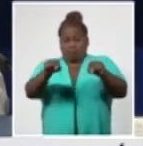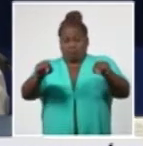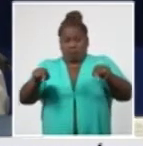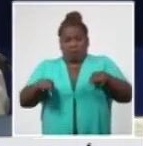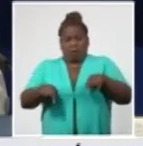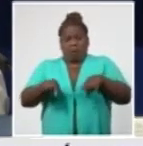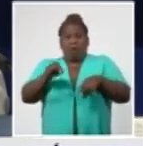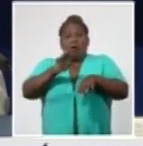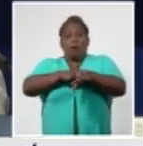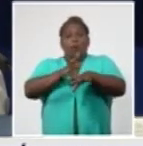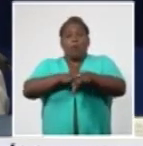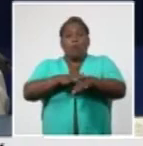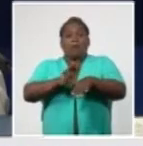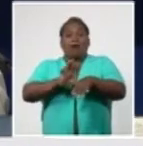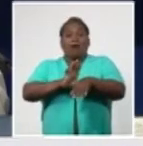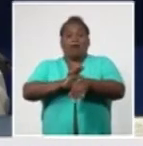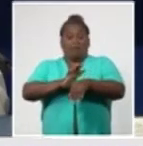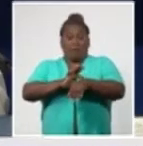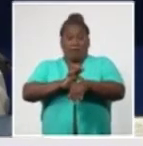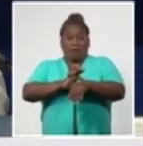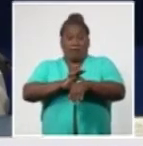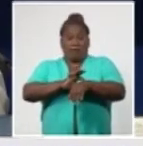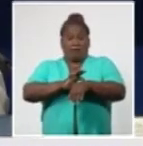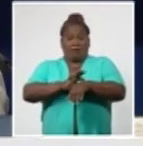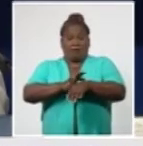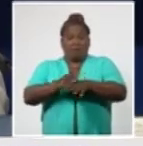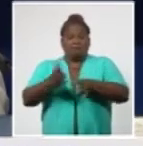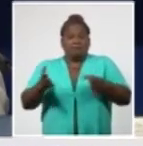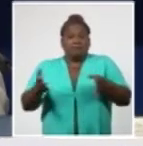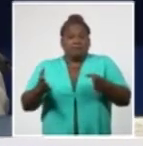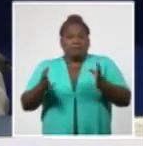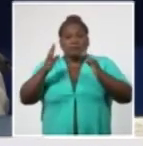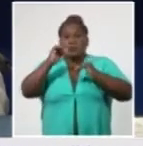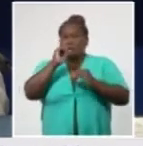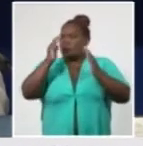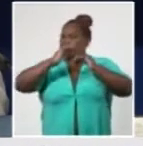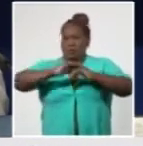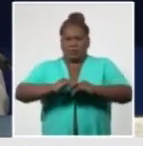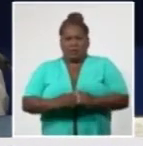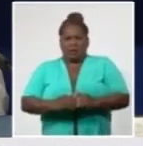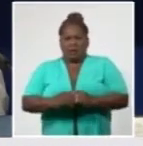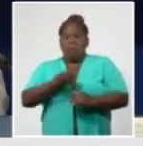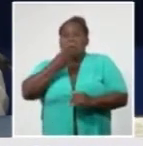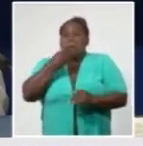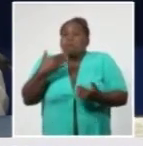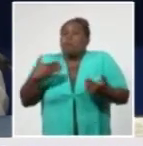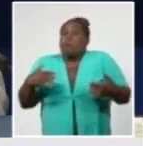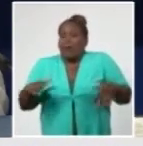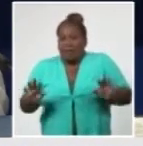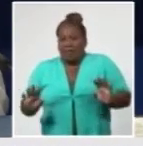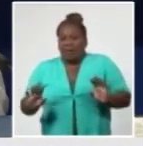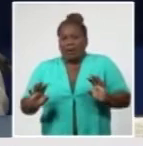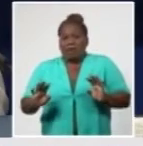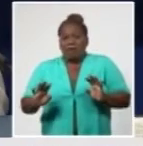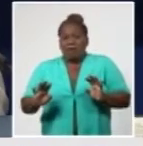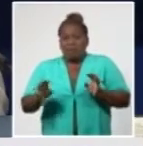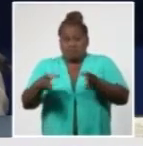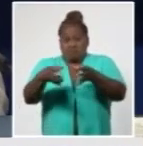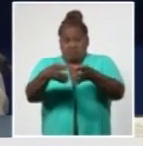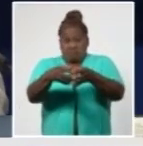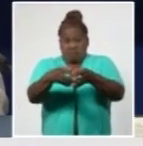occurrence of a rebound of this disease, because there is no doubt